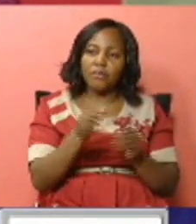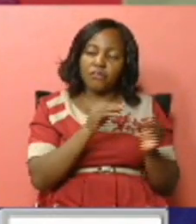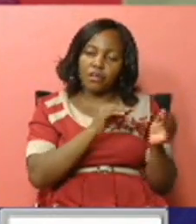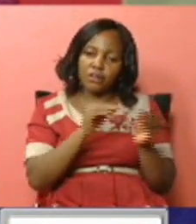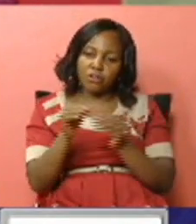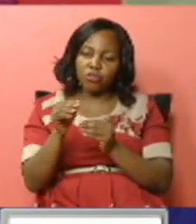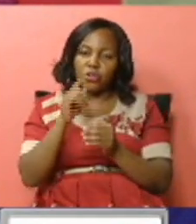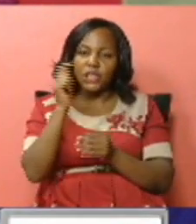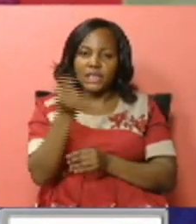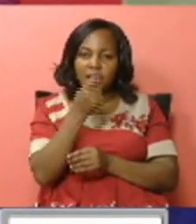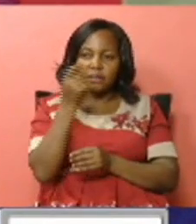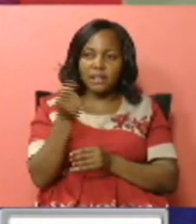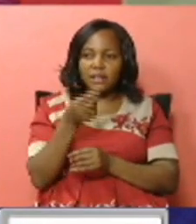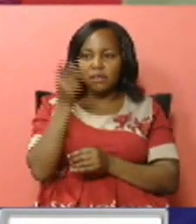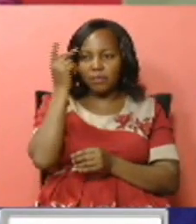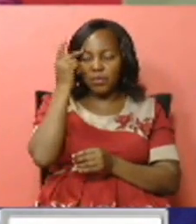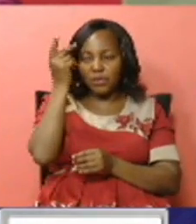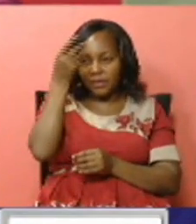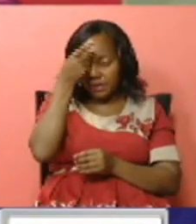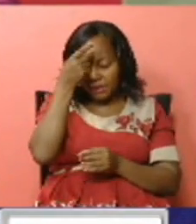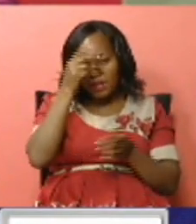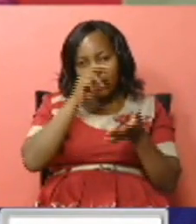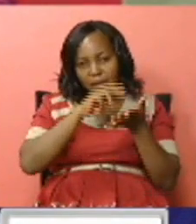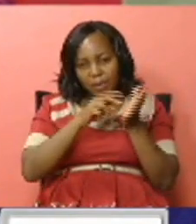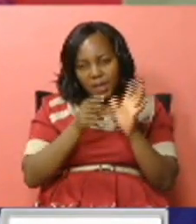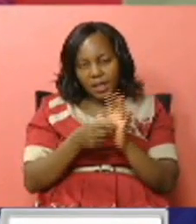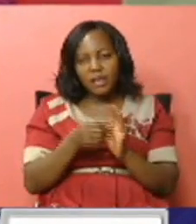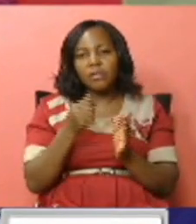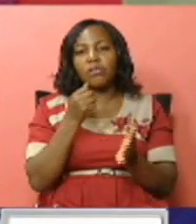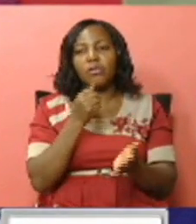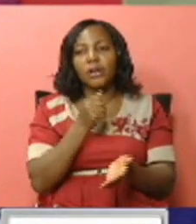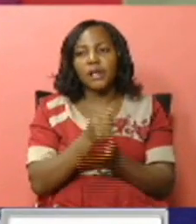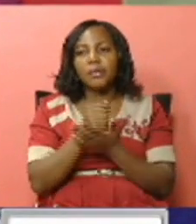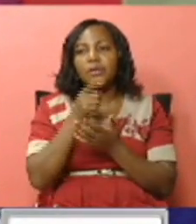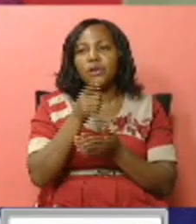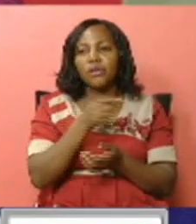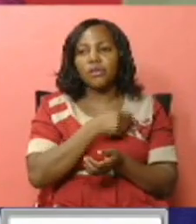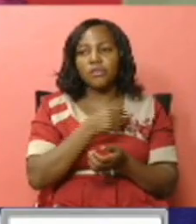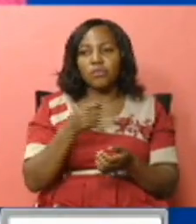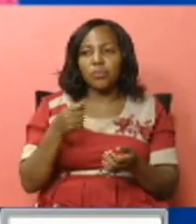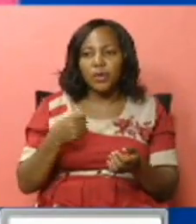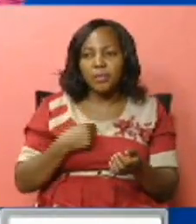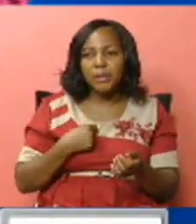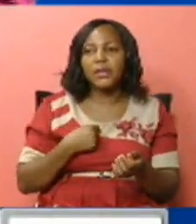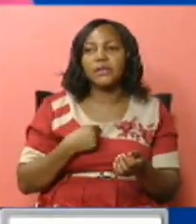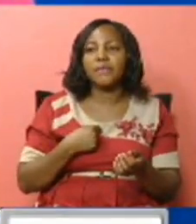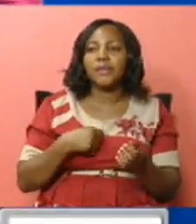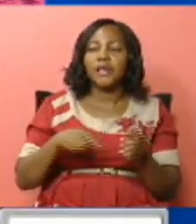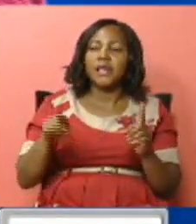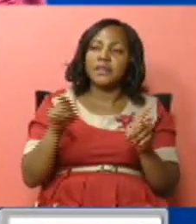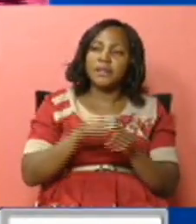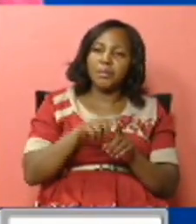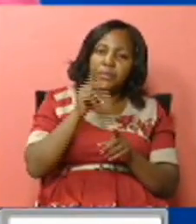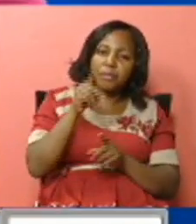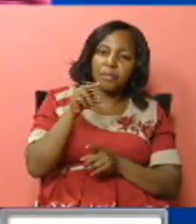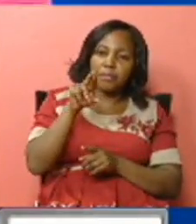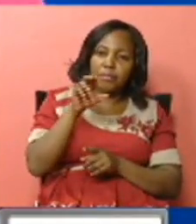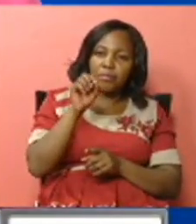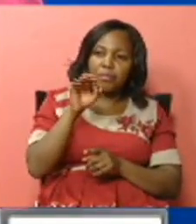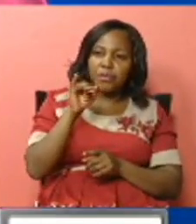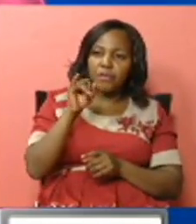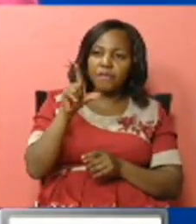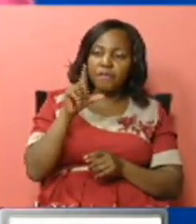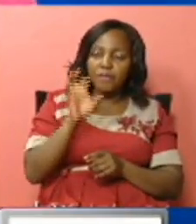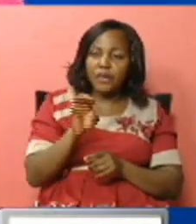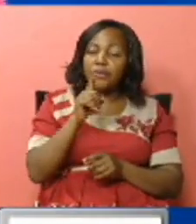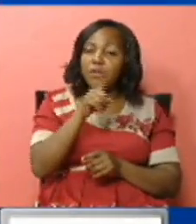which really works on having reparations for these women and profiling them and having a particular